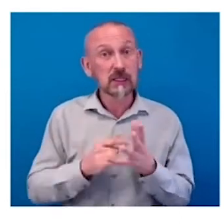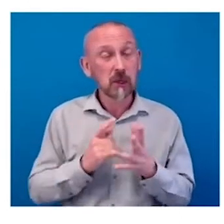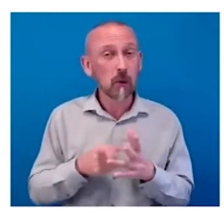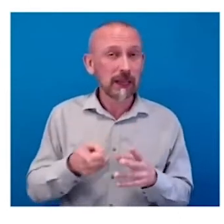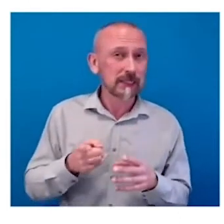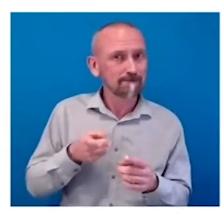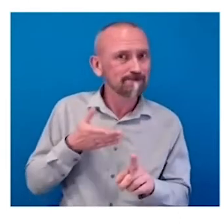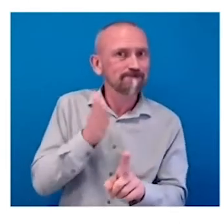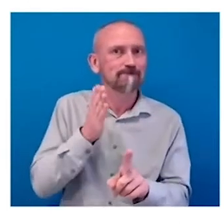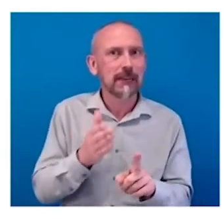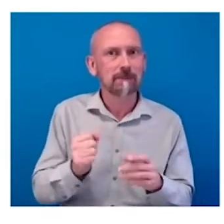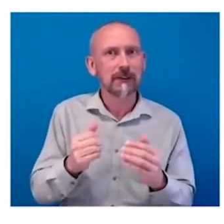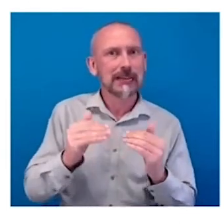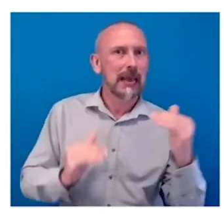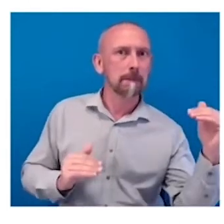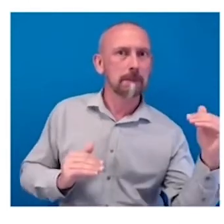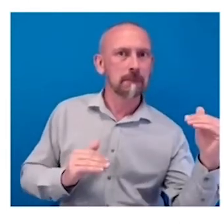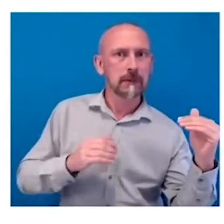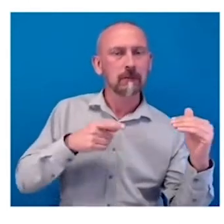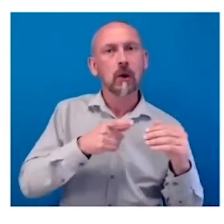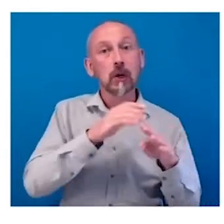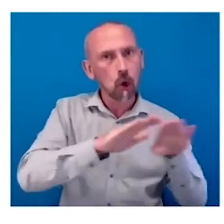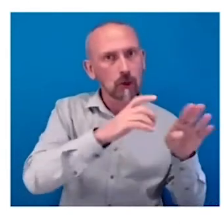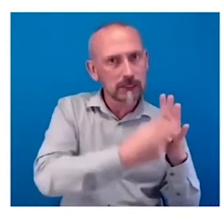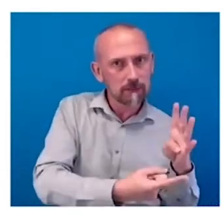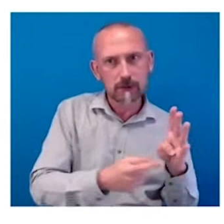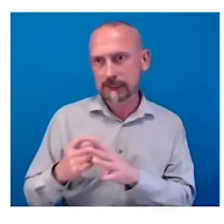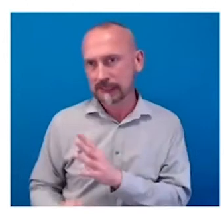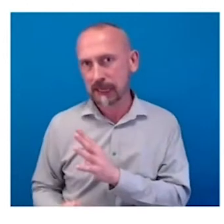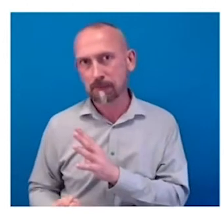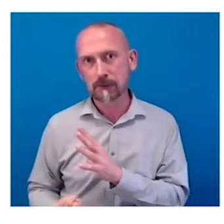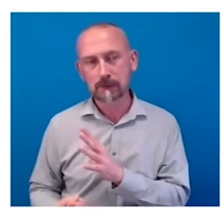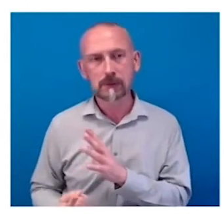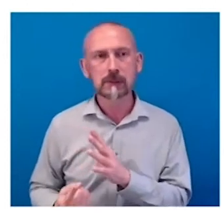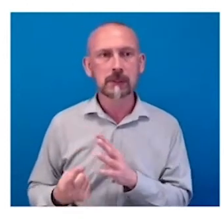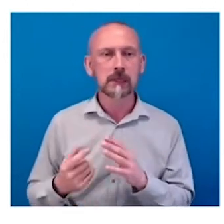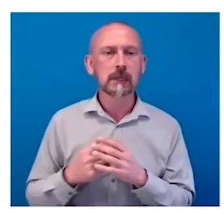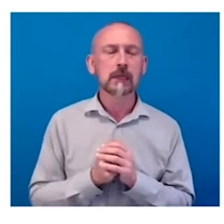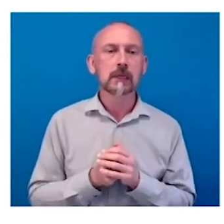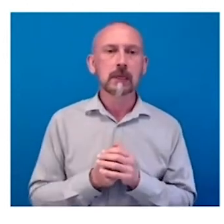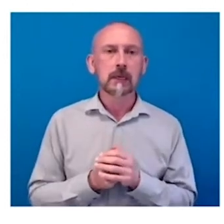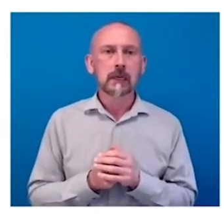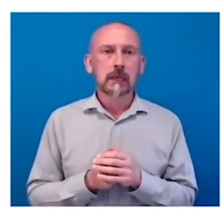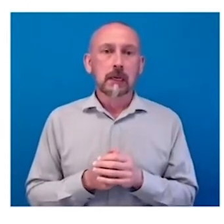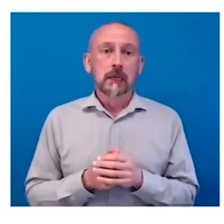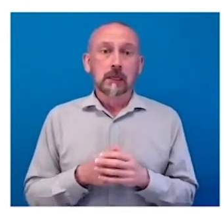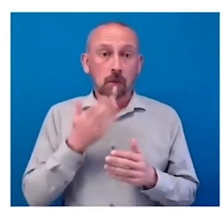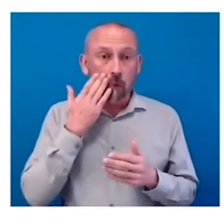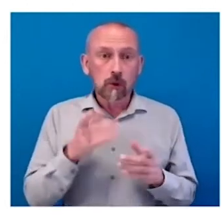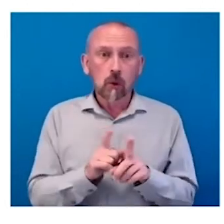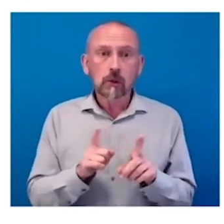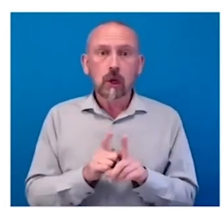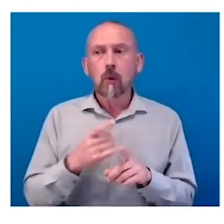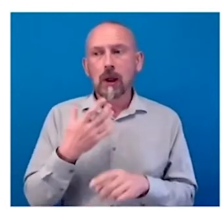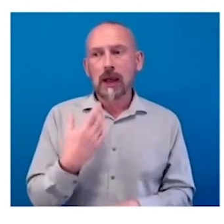non-disabled people in the UK. Of course, a little bit more broadly, we've got the fourth industrial revolution, which is set to disrupt many